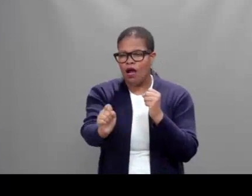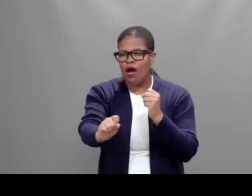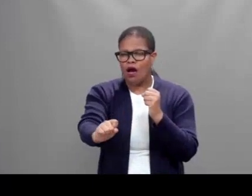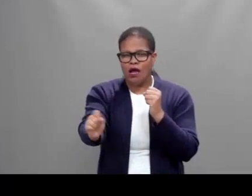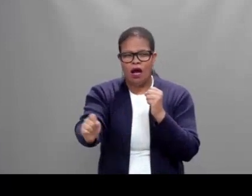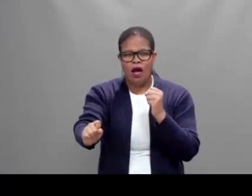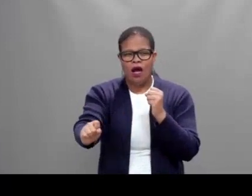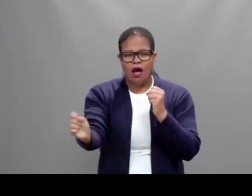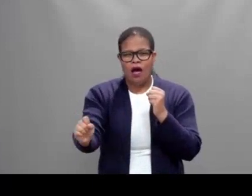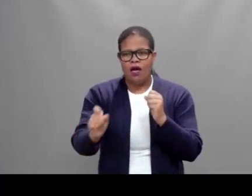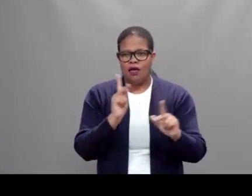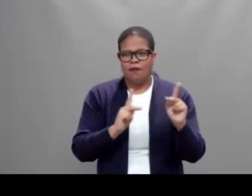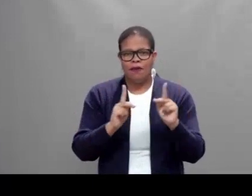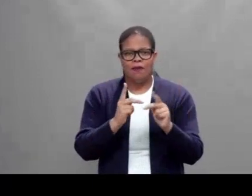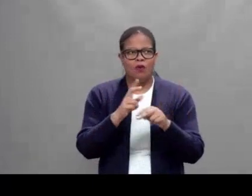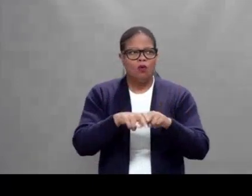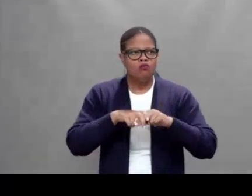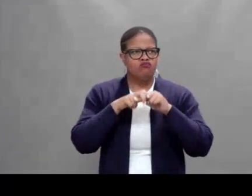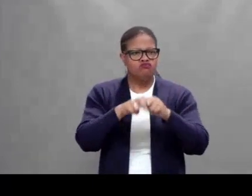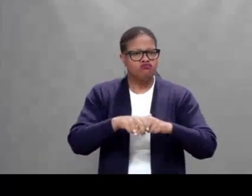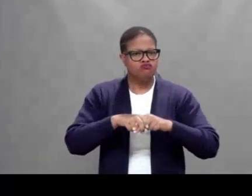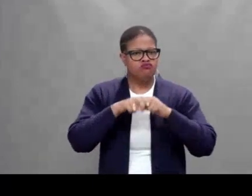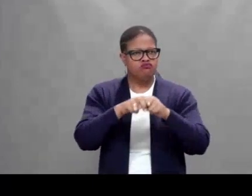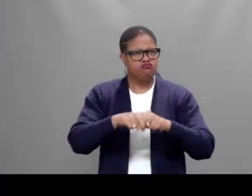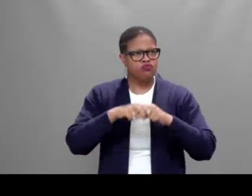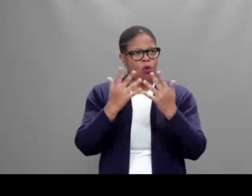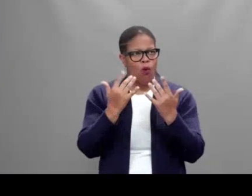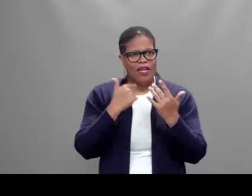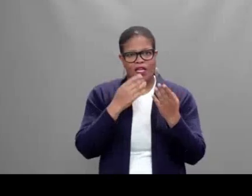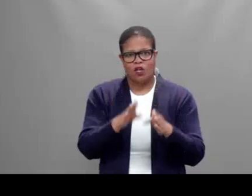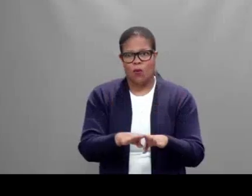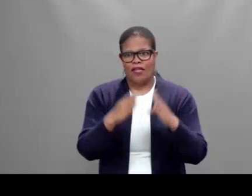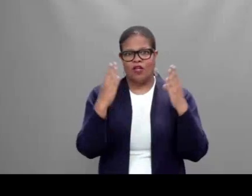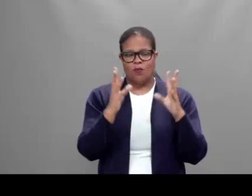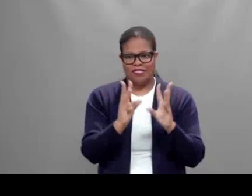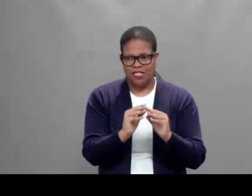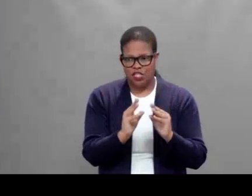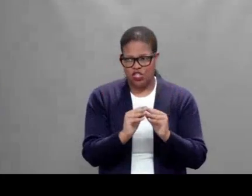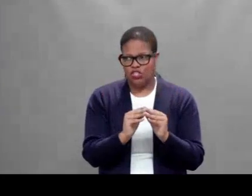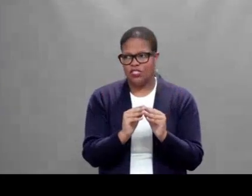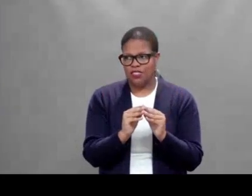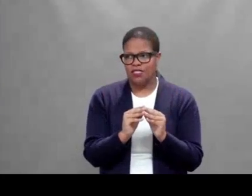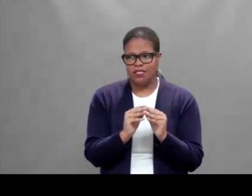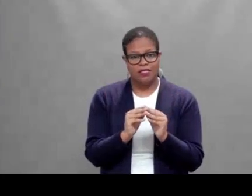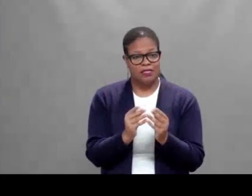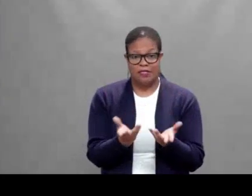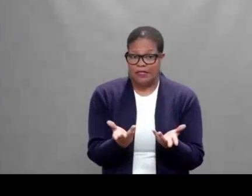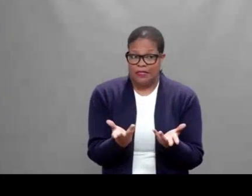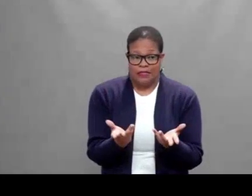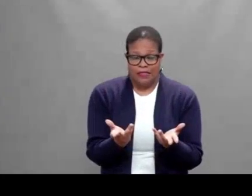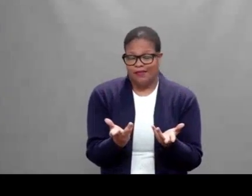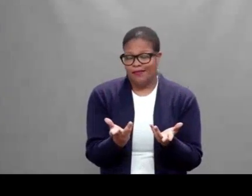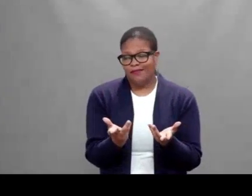and people sitting out waiting for us to go back into open session.